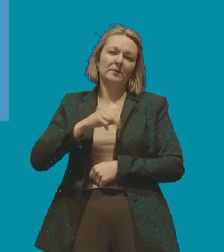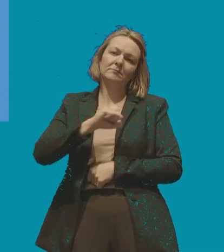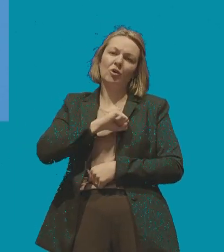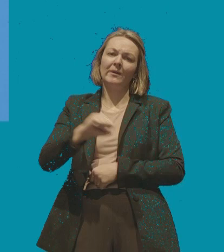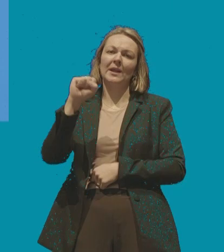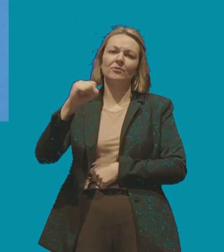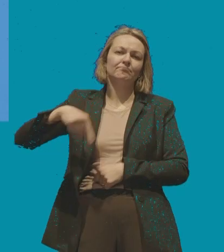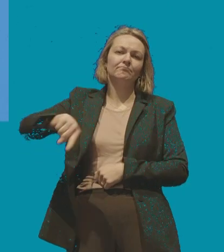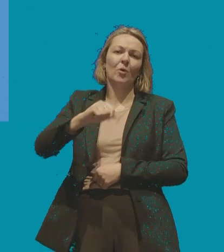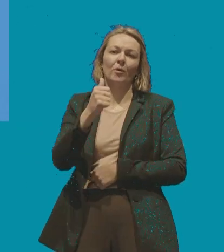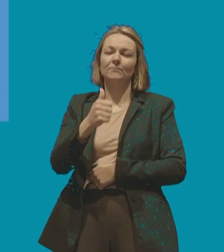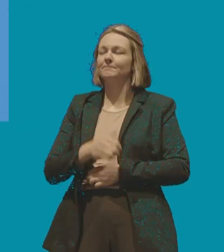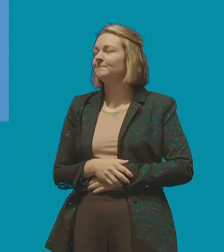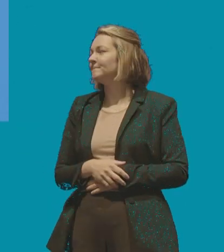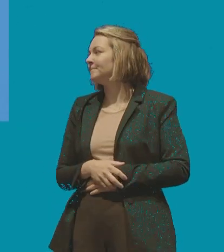everyone.